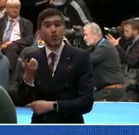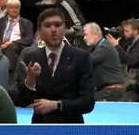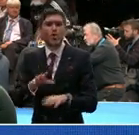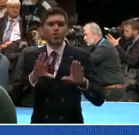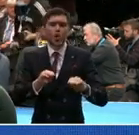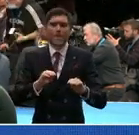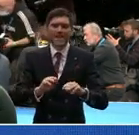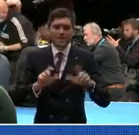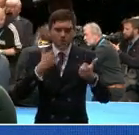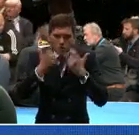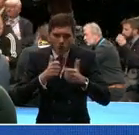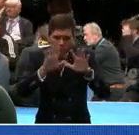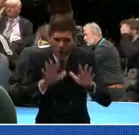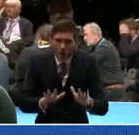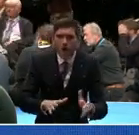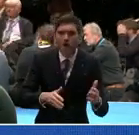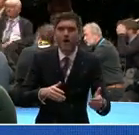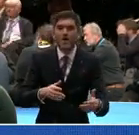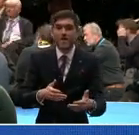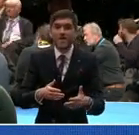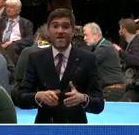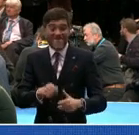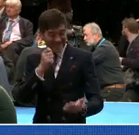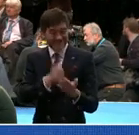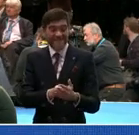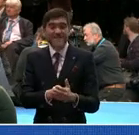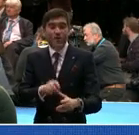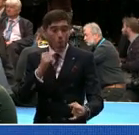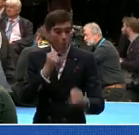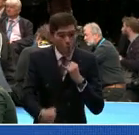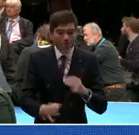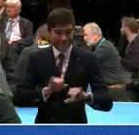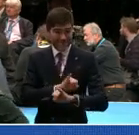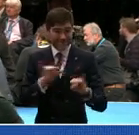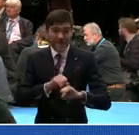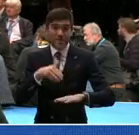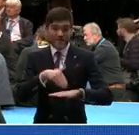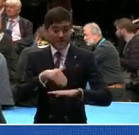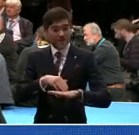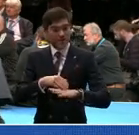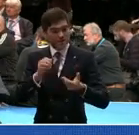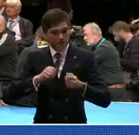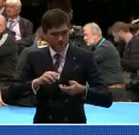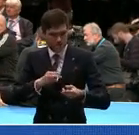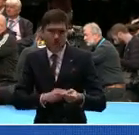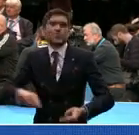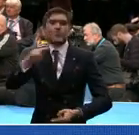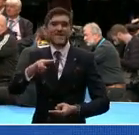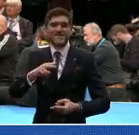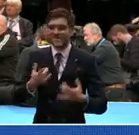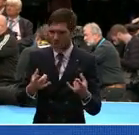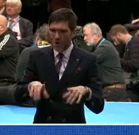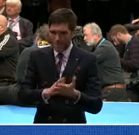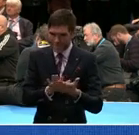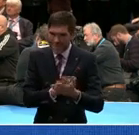search. We are toughening sentences for the worst and most serious offenders, including terrorists, rapists, and